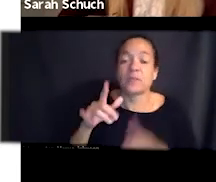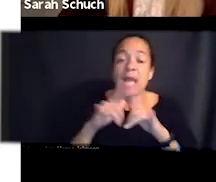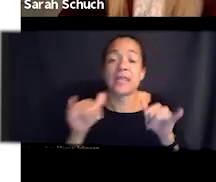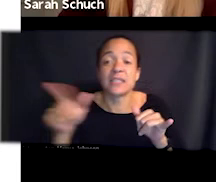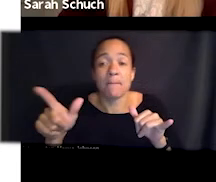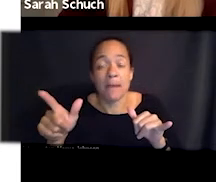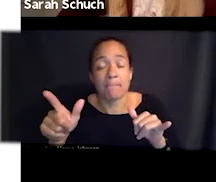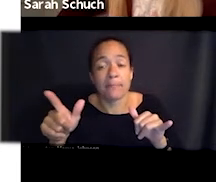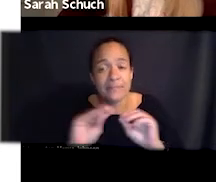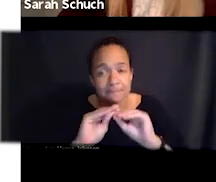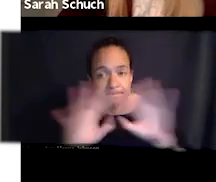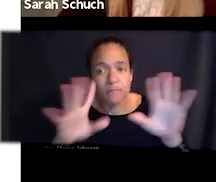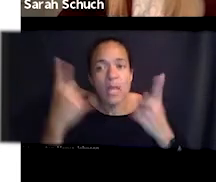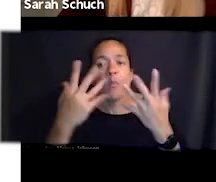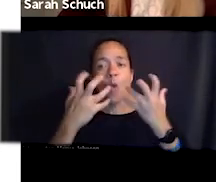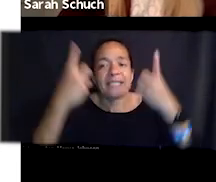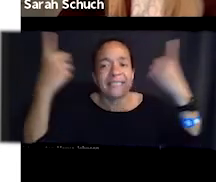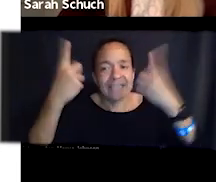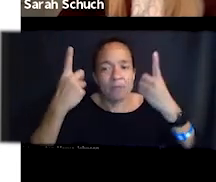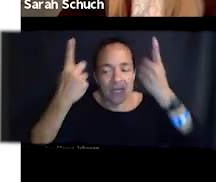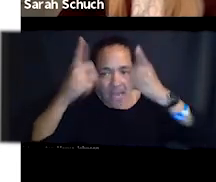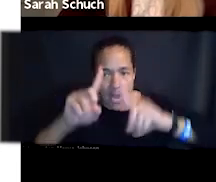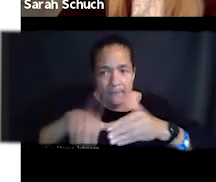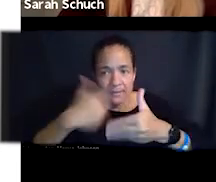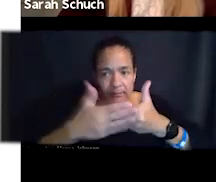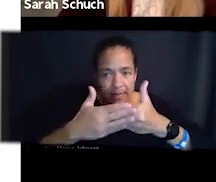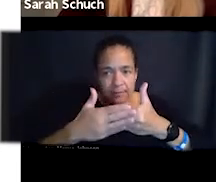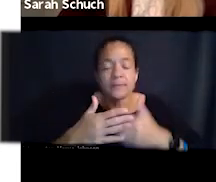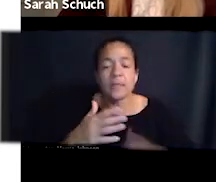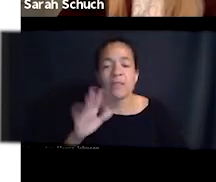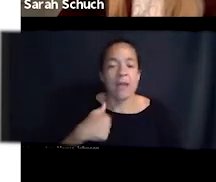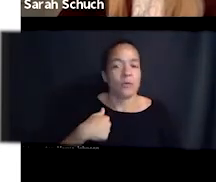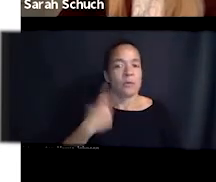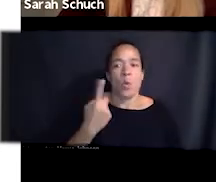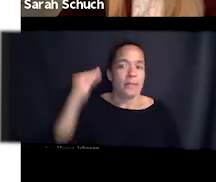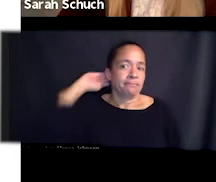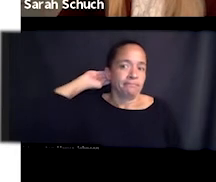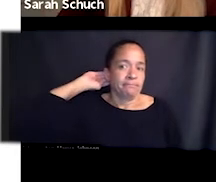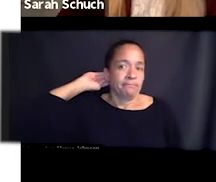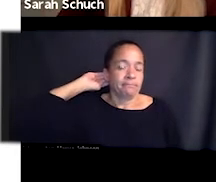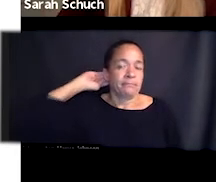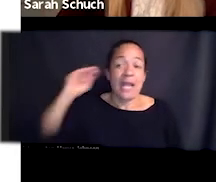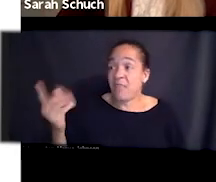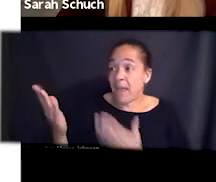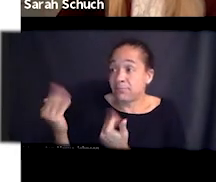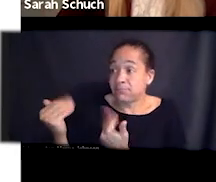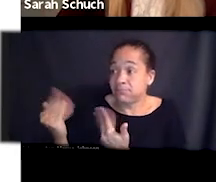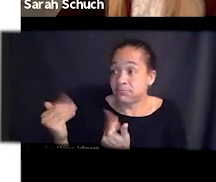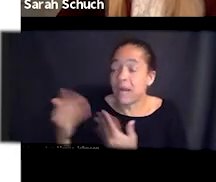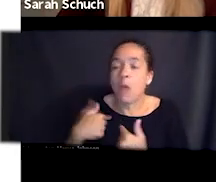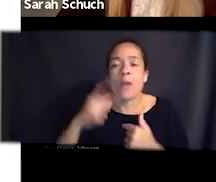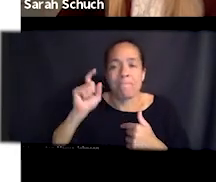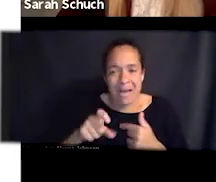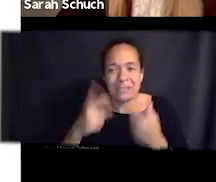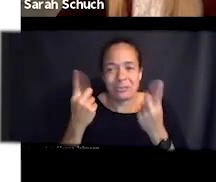wanted something to happen next. So that was always in the back of our minds that, you know, something had to be done by the